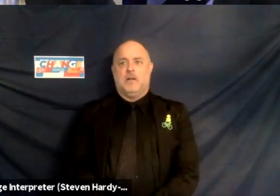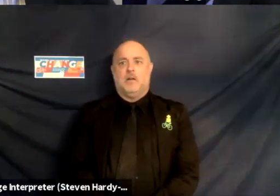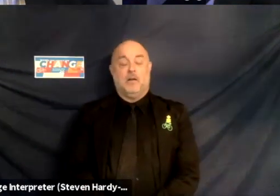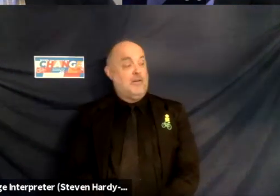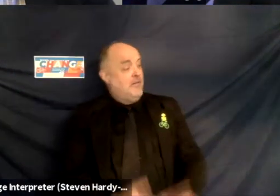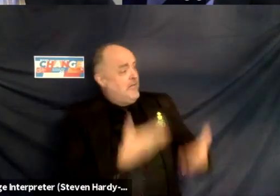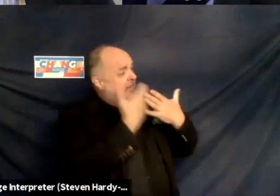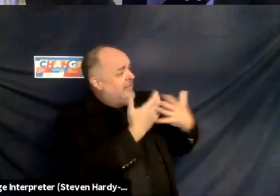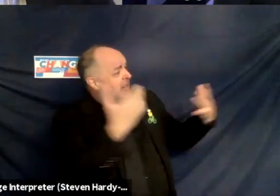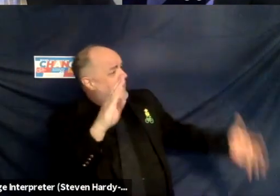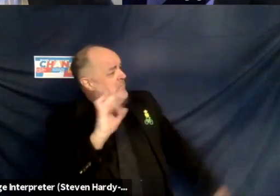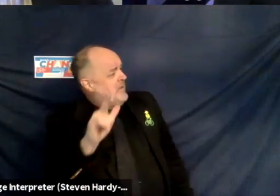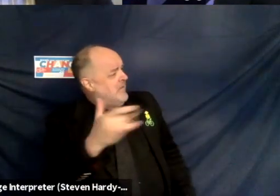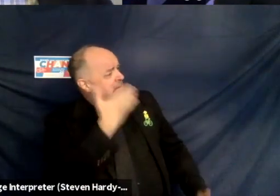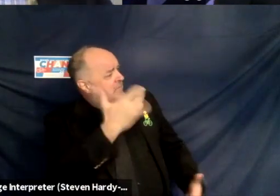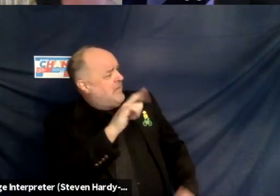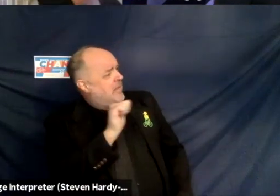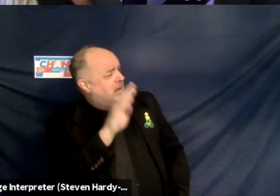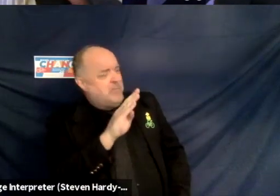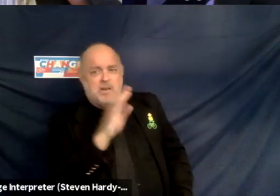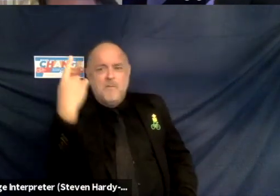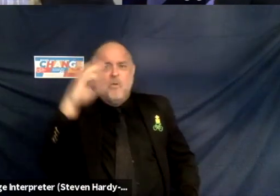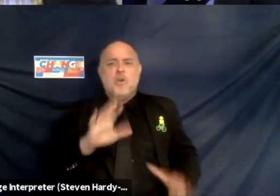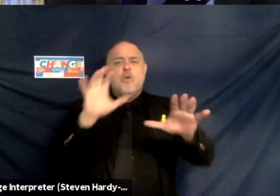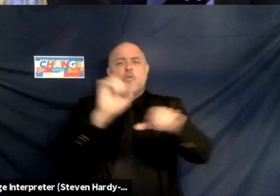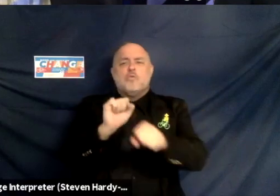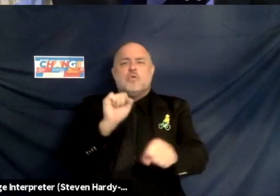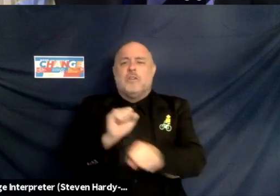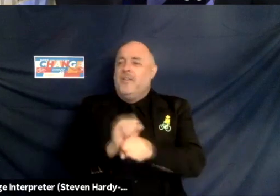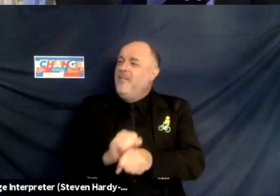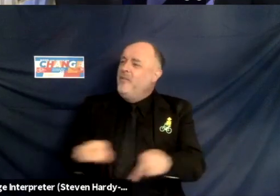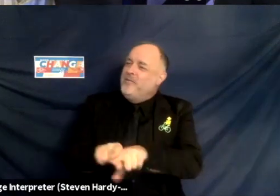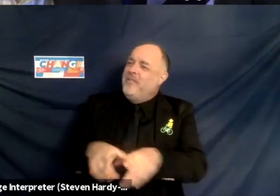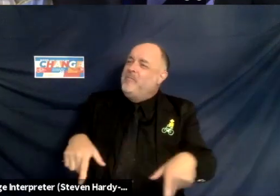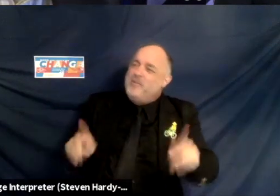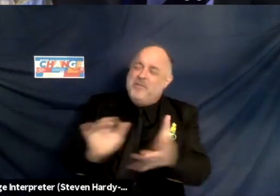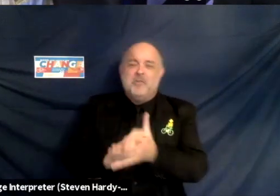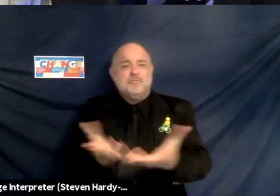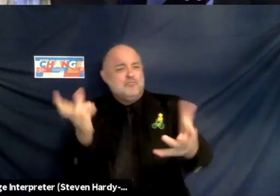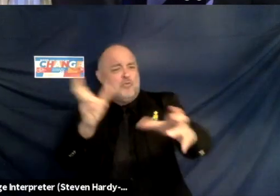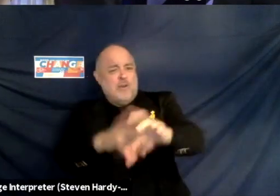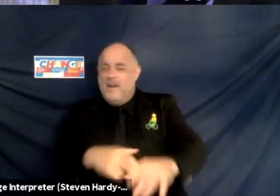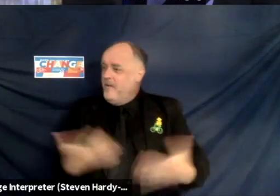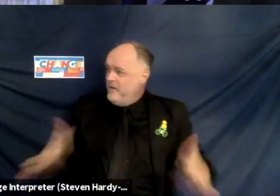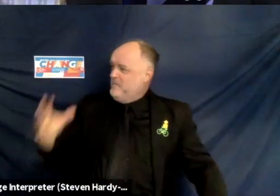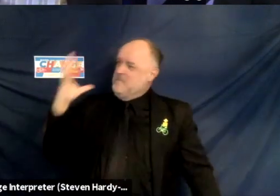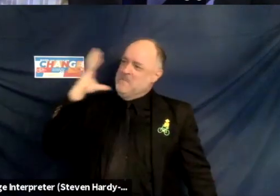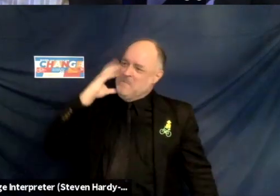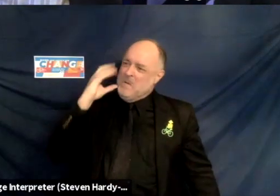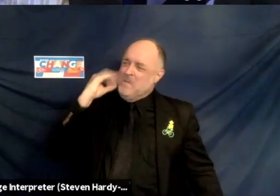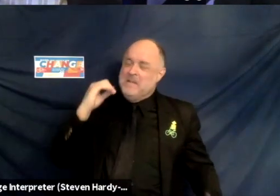Thanks a lot, Bill, and thanks to the League of American Bicyclists for your work and for the chance to join you today. I know that you've already had a chance to engage with a